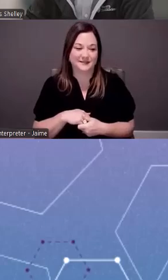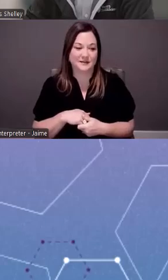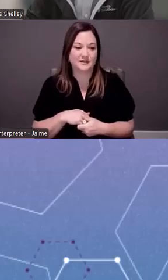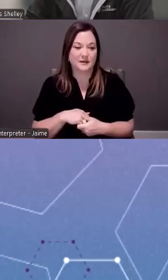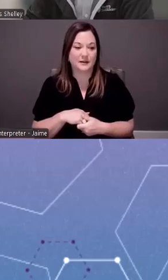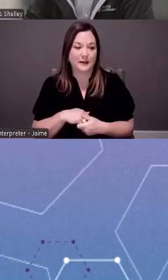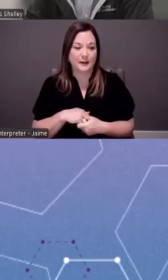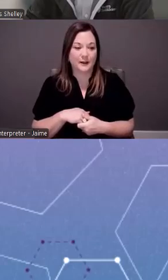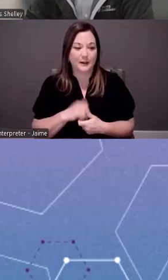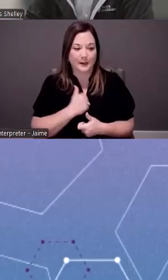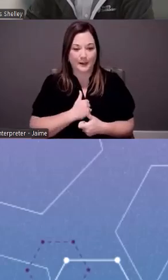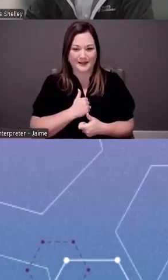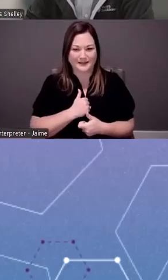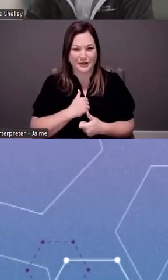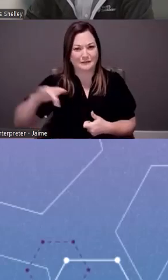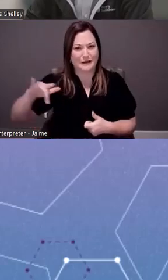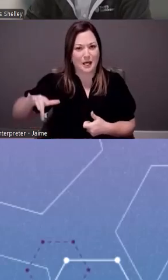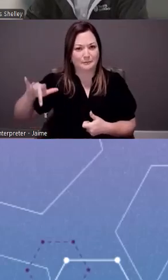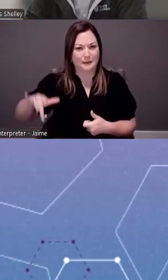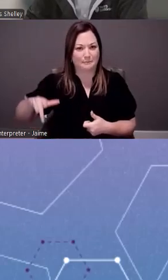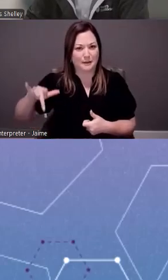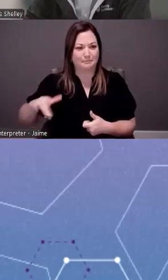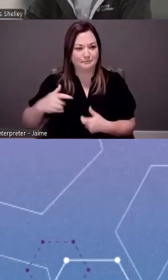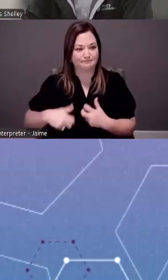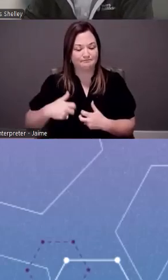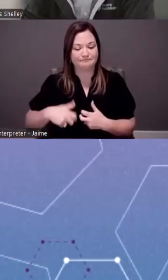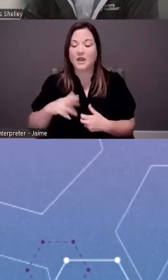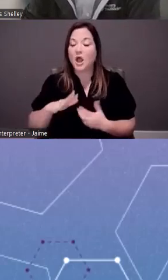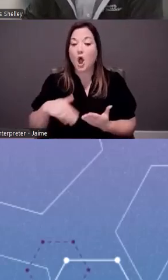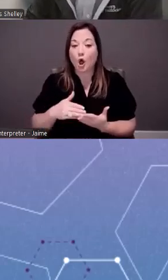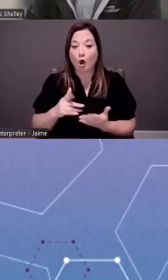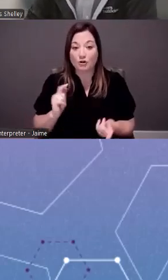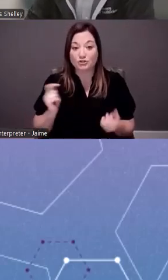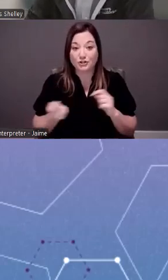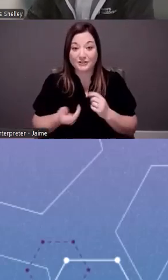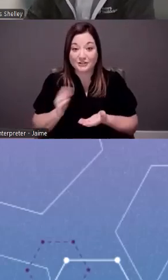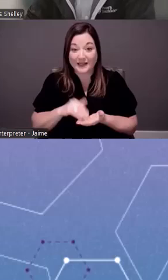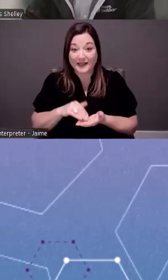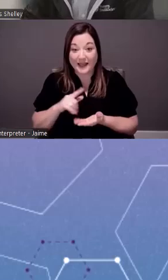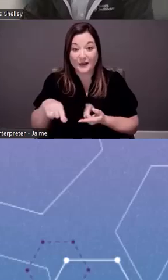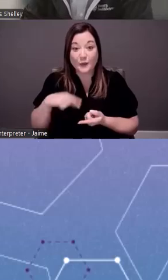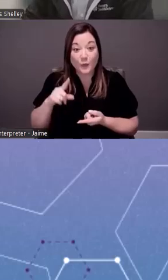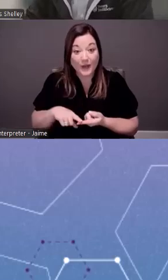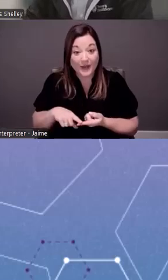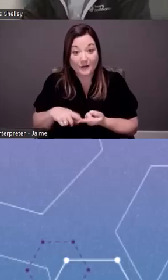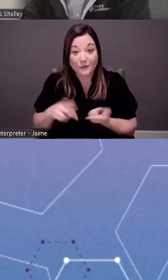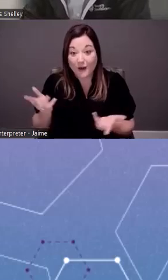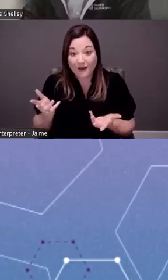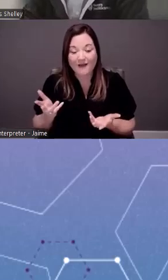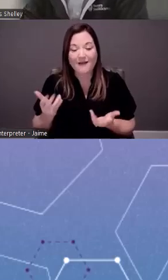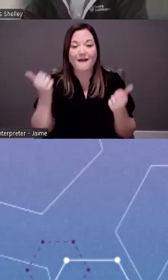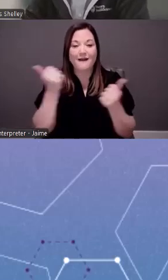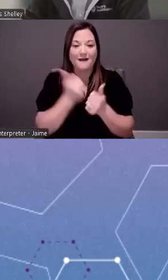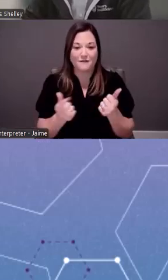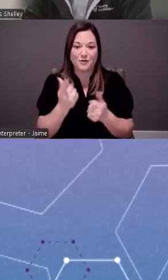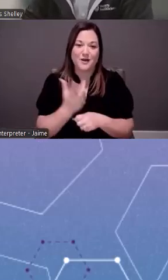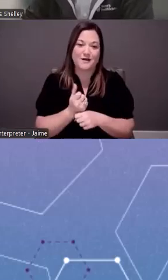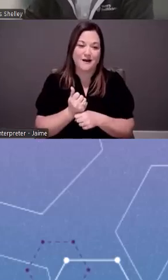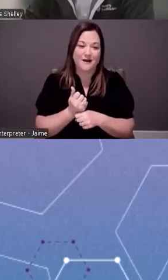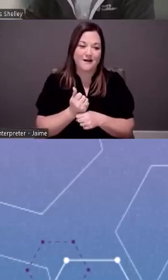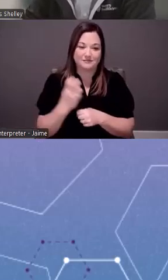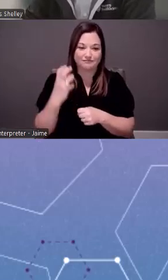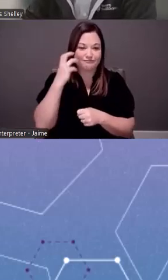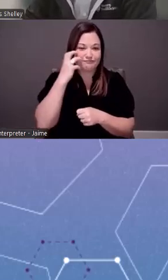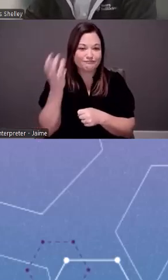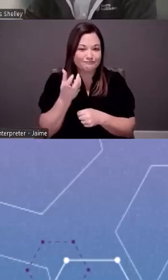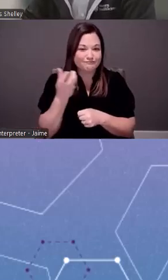Sorry, I'm having trouble with my clicker here. All this changed again once everyone got smartphones, and this